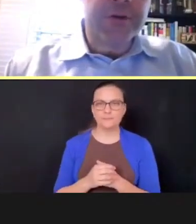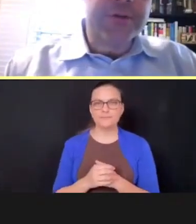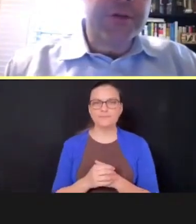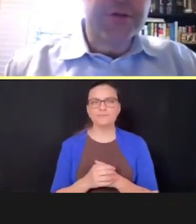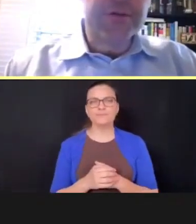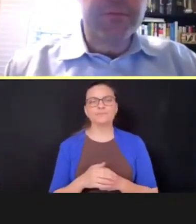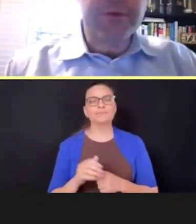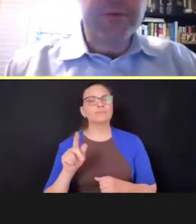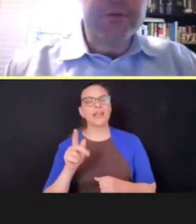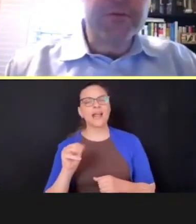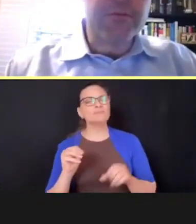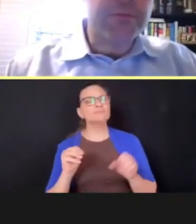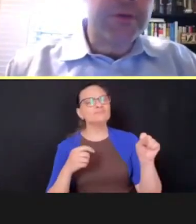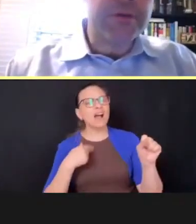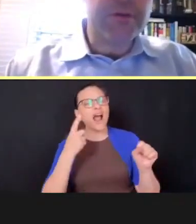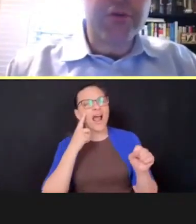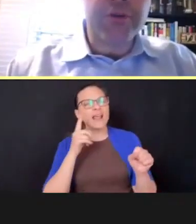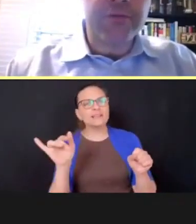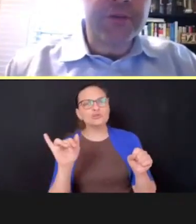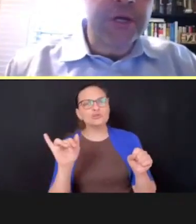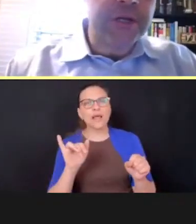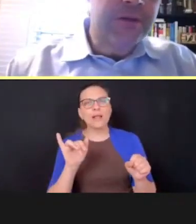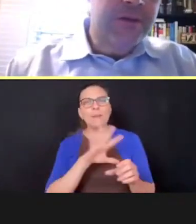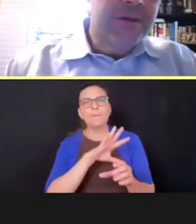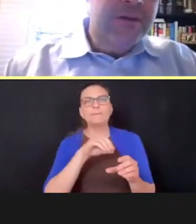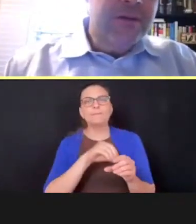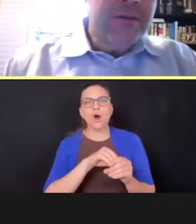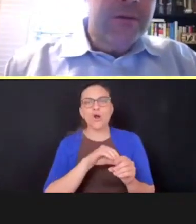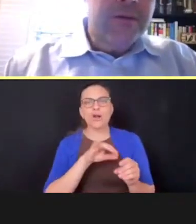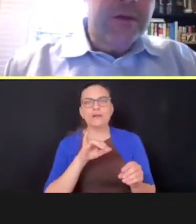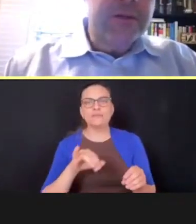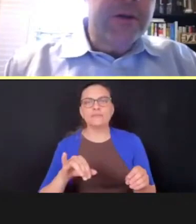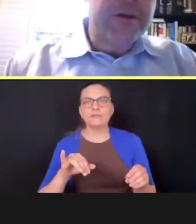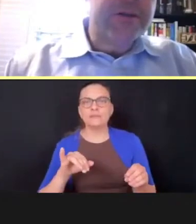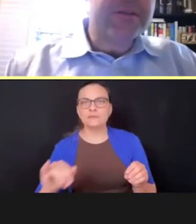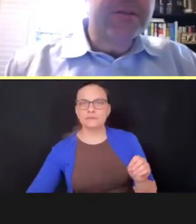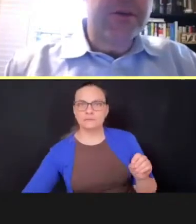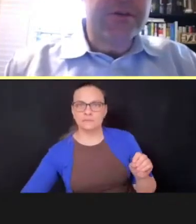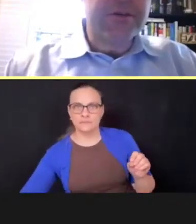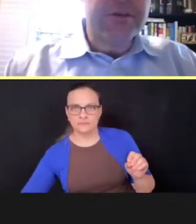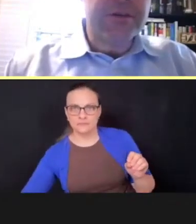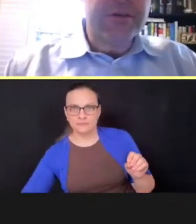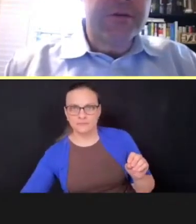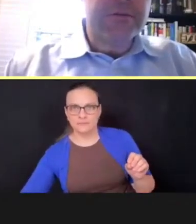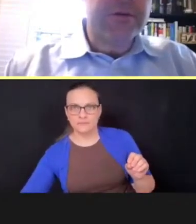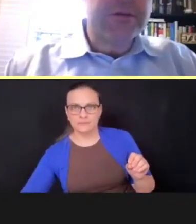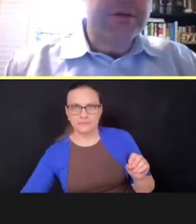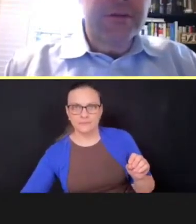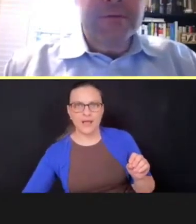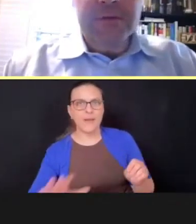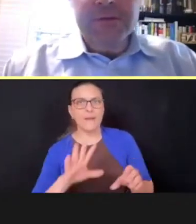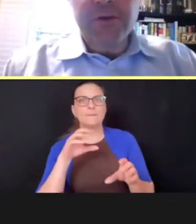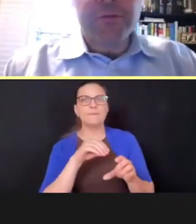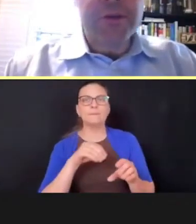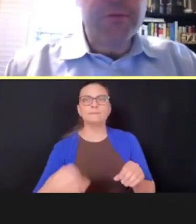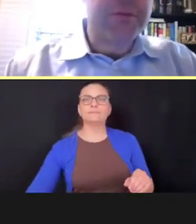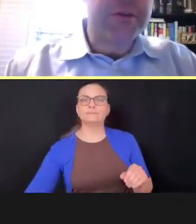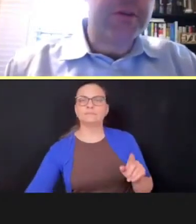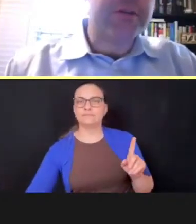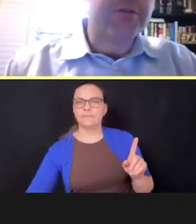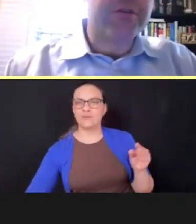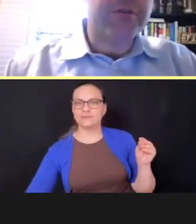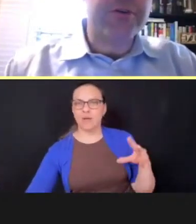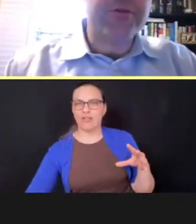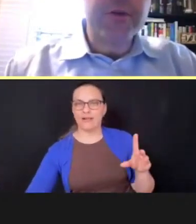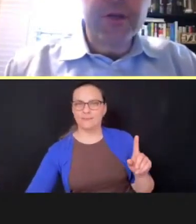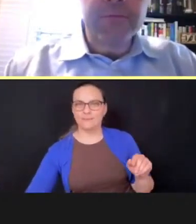get discouraged, because some people just won't be supportive. It's not necessarily that they're, it's not that they're terrible people, but